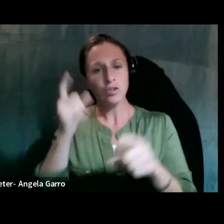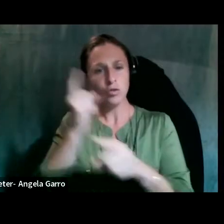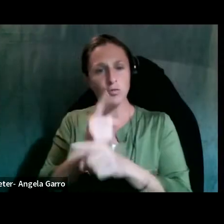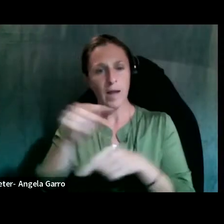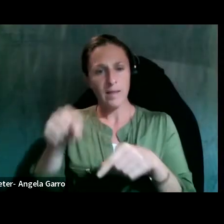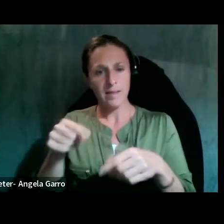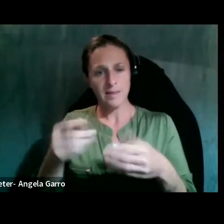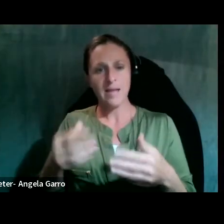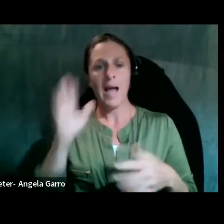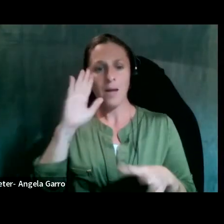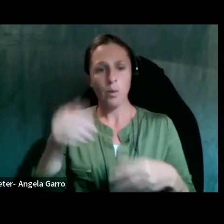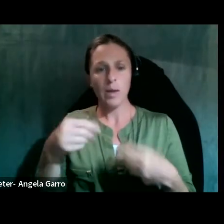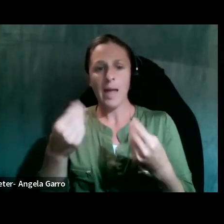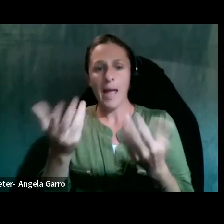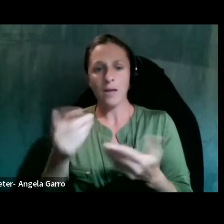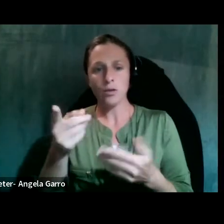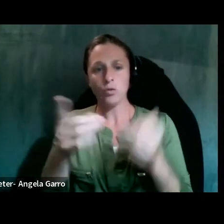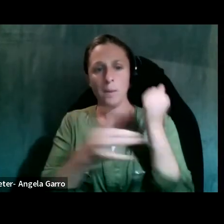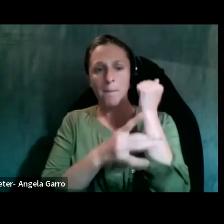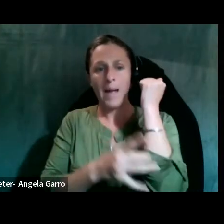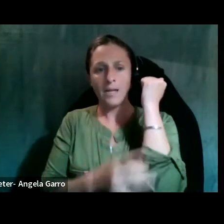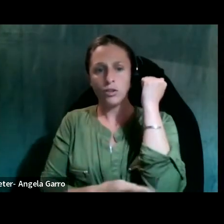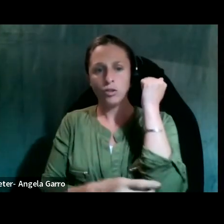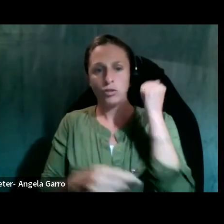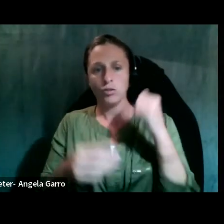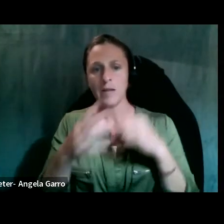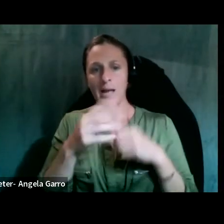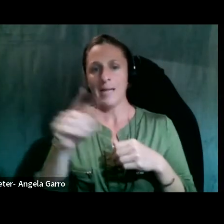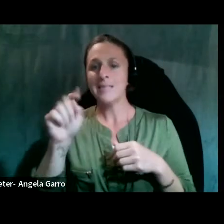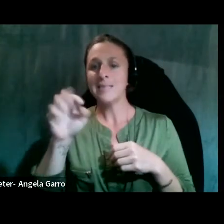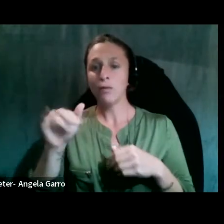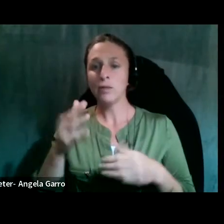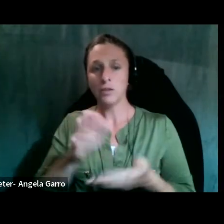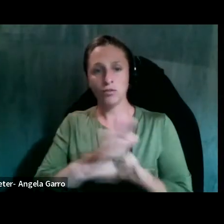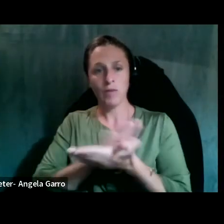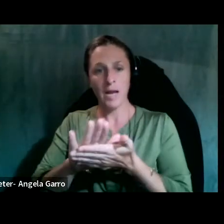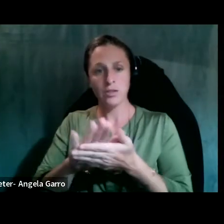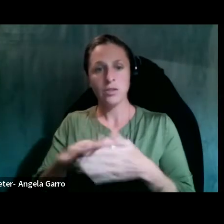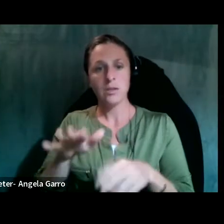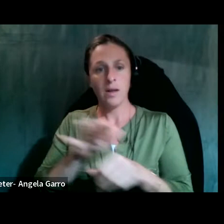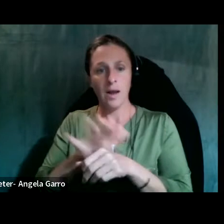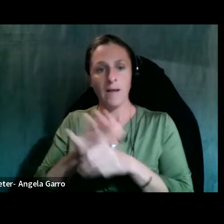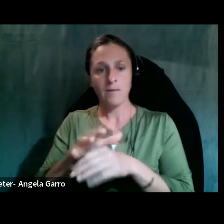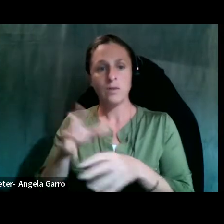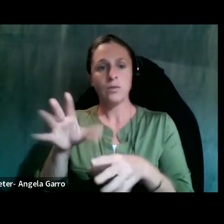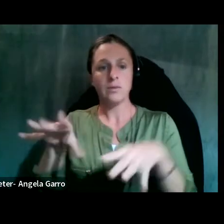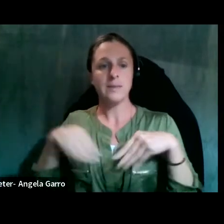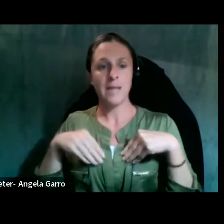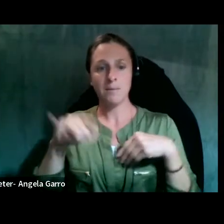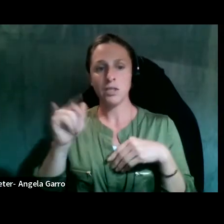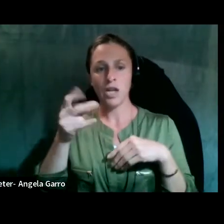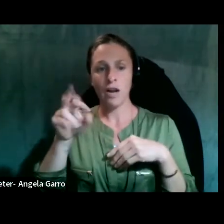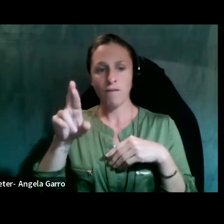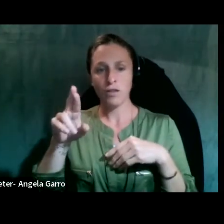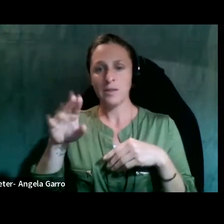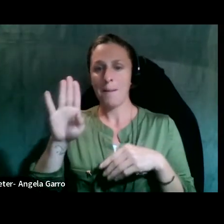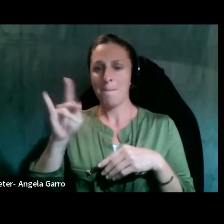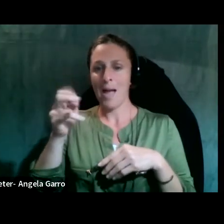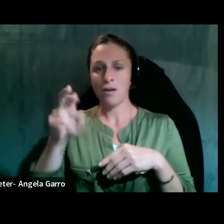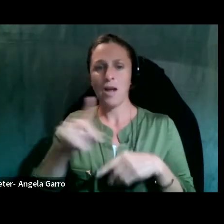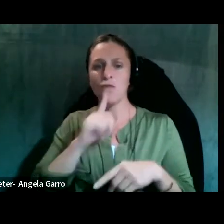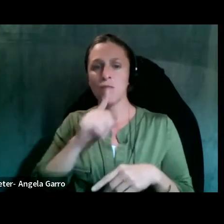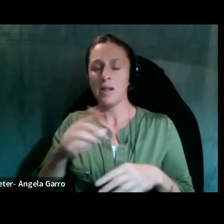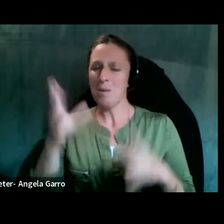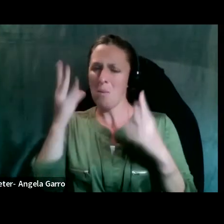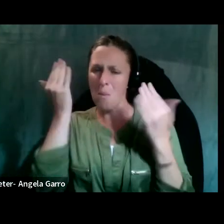hand you binders, and Terry's been gracious enough to take Jennifer's binder. And I hope you really take